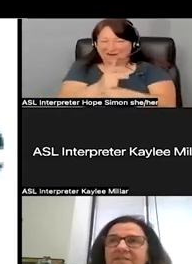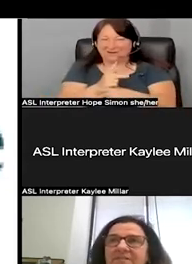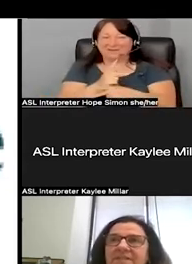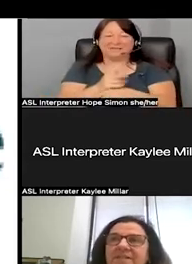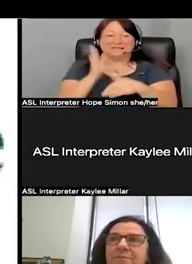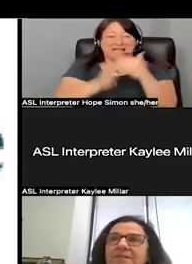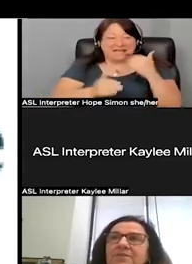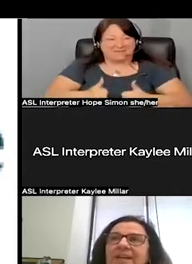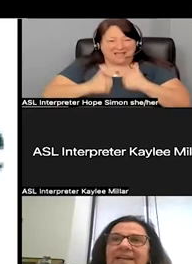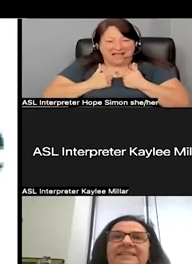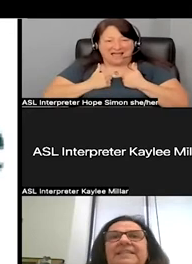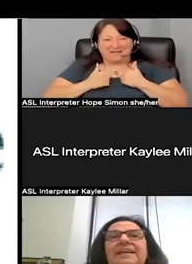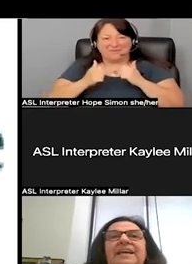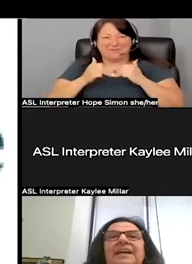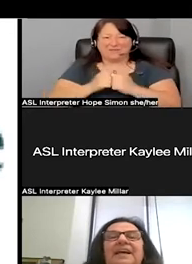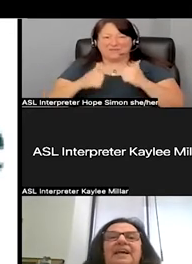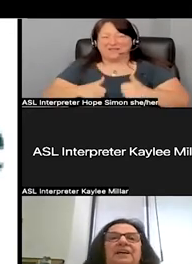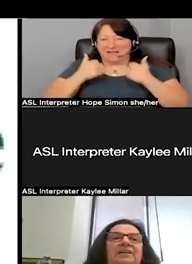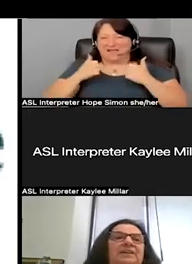expectancy of 6 months or less.